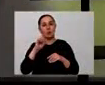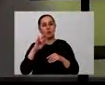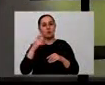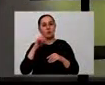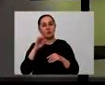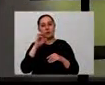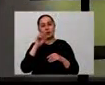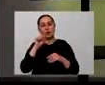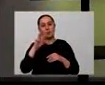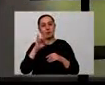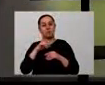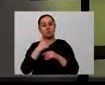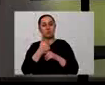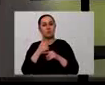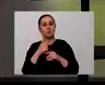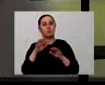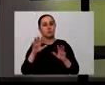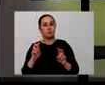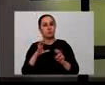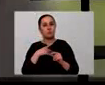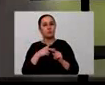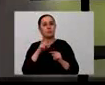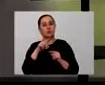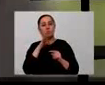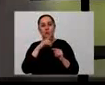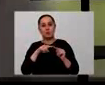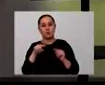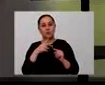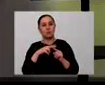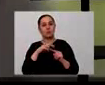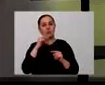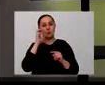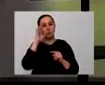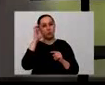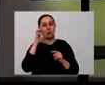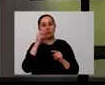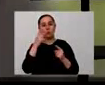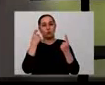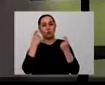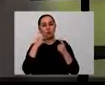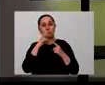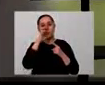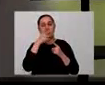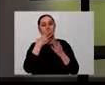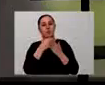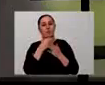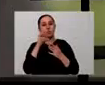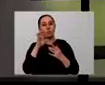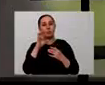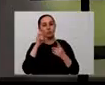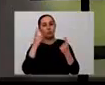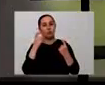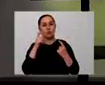amirligi taxt tepasiga keldi. Demak, shu vaqtdan e'tiboran Buxoro xonligi Buxoro amirligi deya